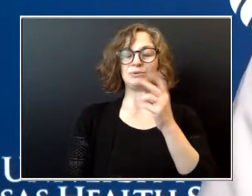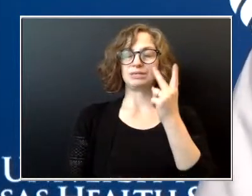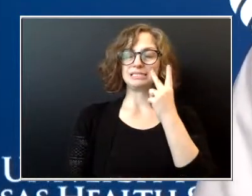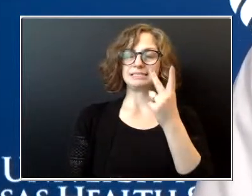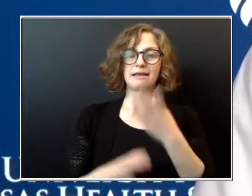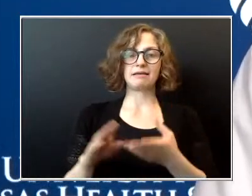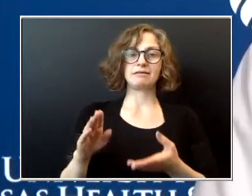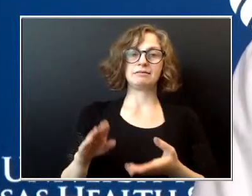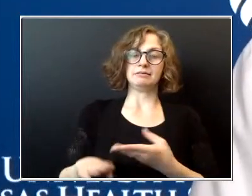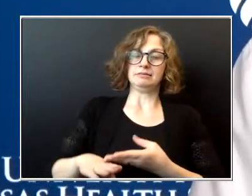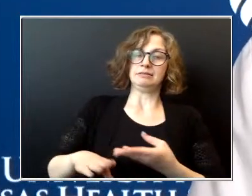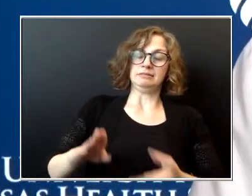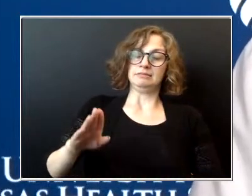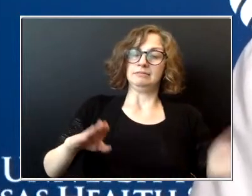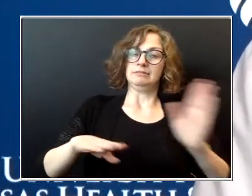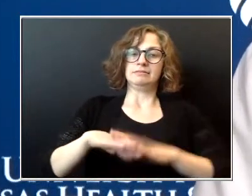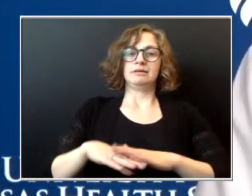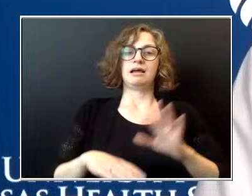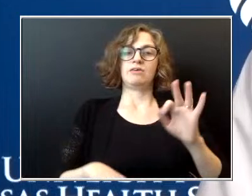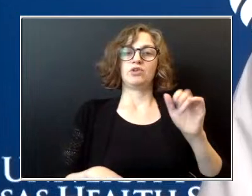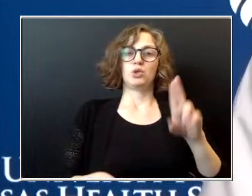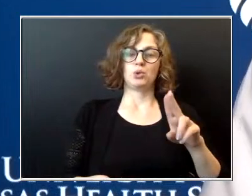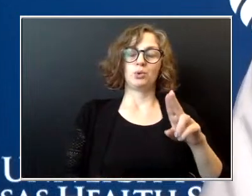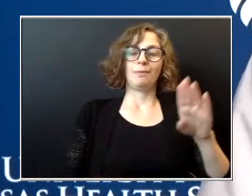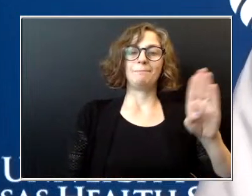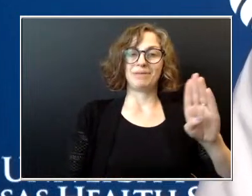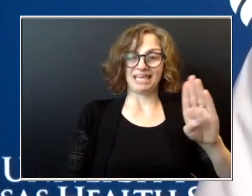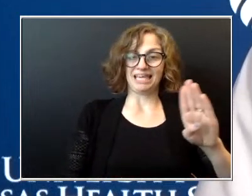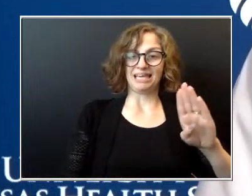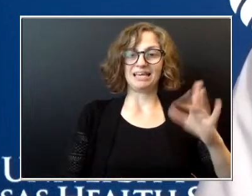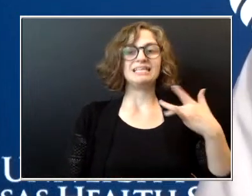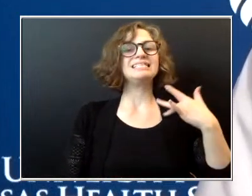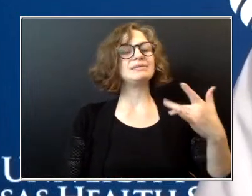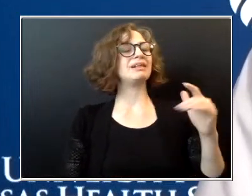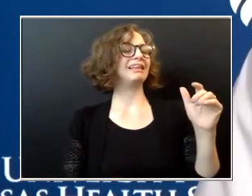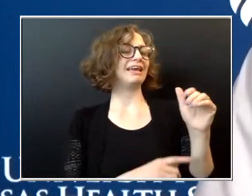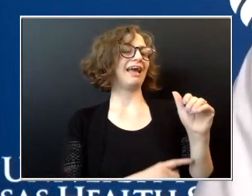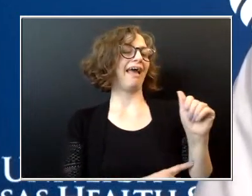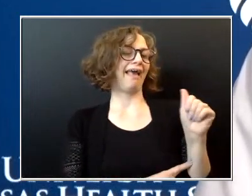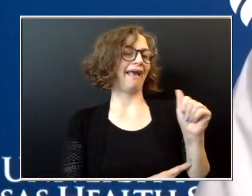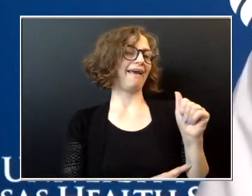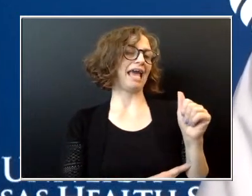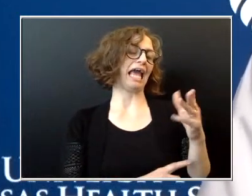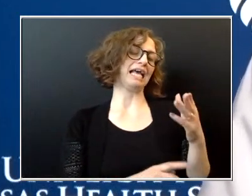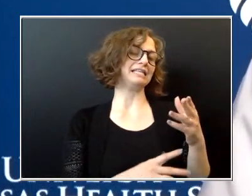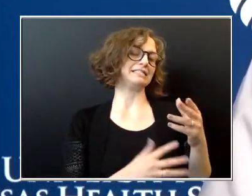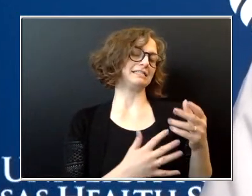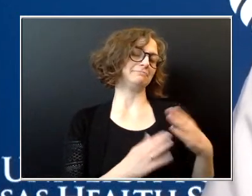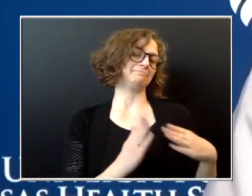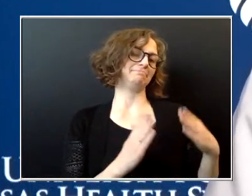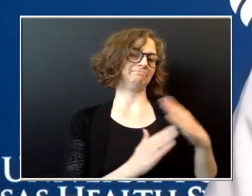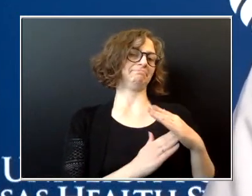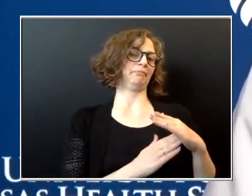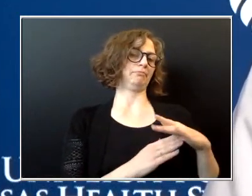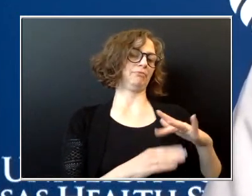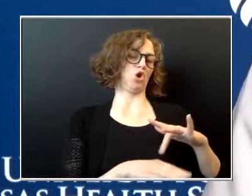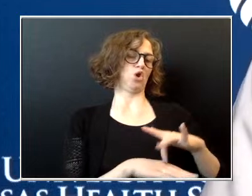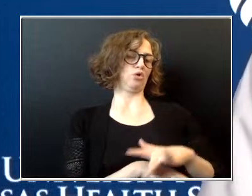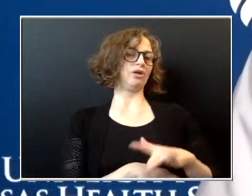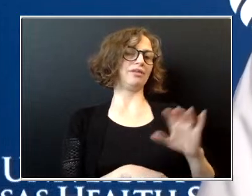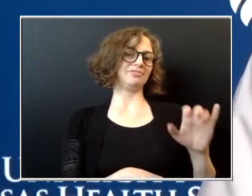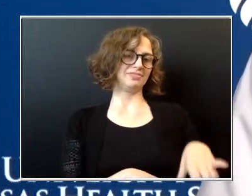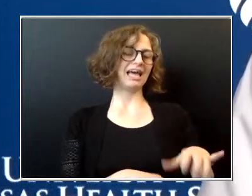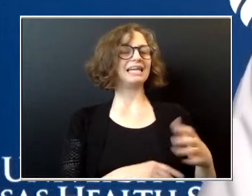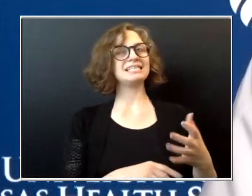influenza A has been the predominant, is typically the predominant early on. That has been the predominant virus throughout the respiratory viral